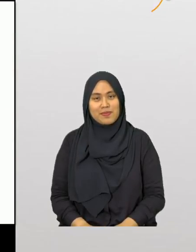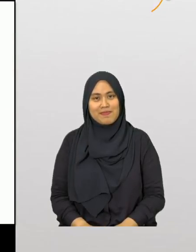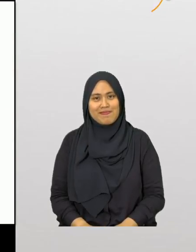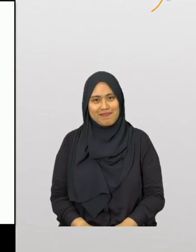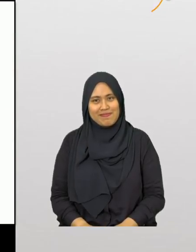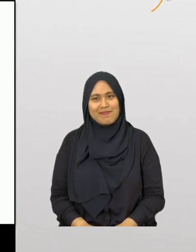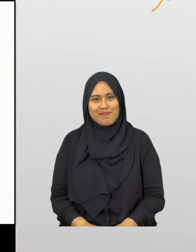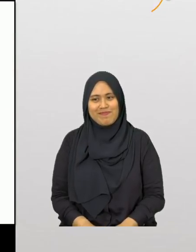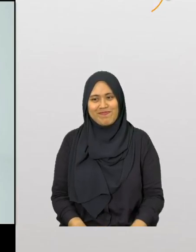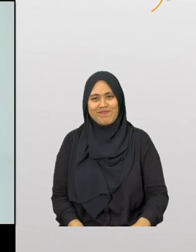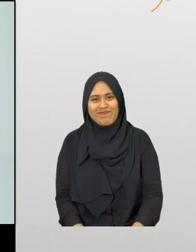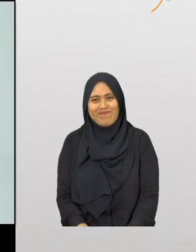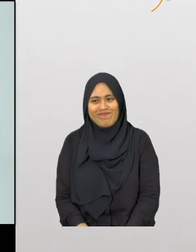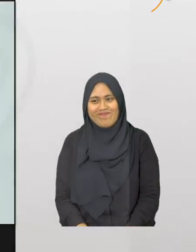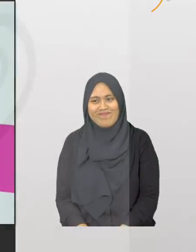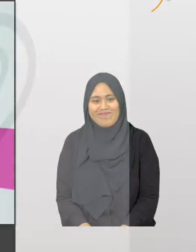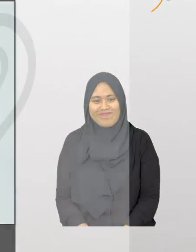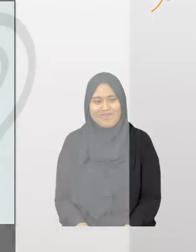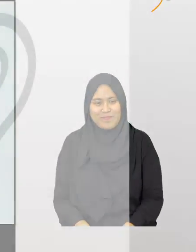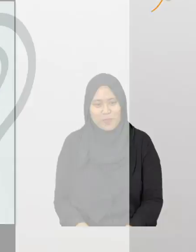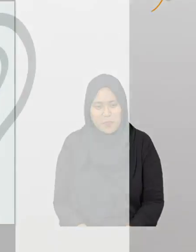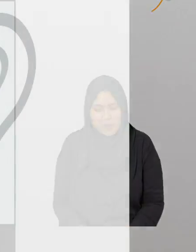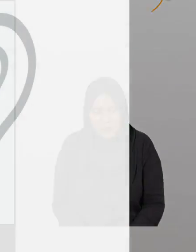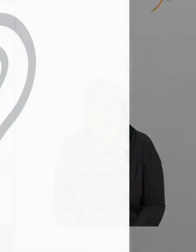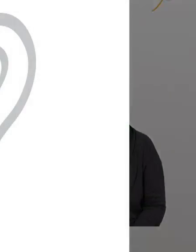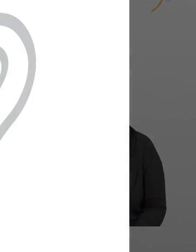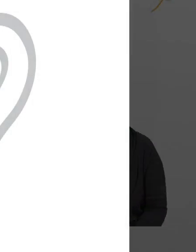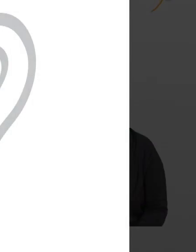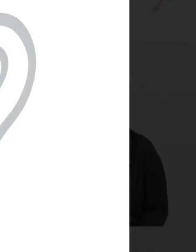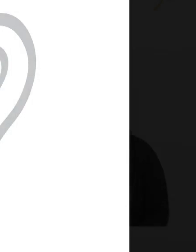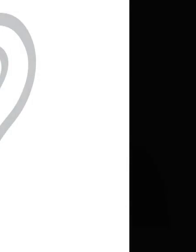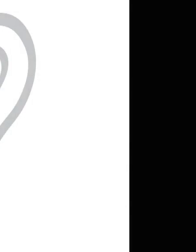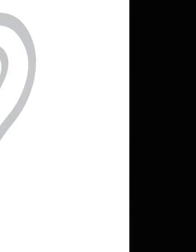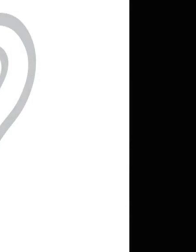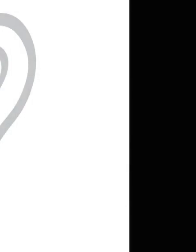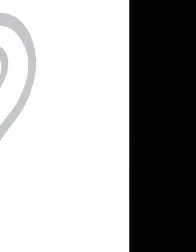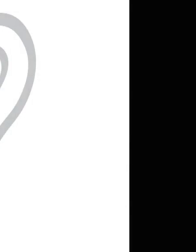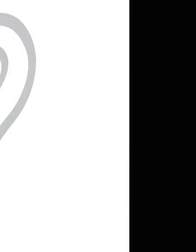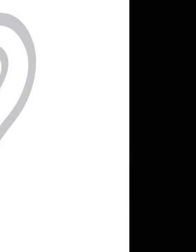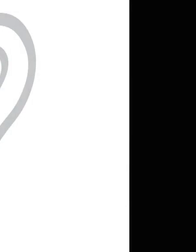Download the Toggle app now and catch